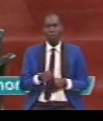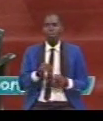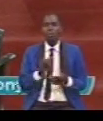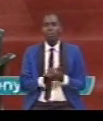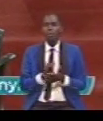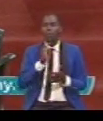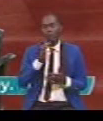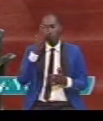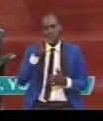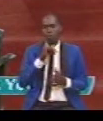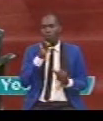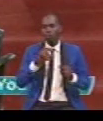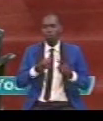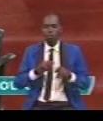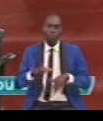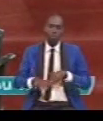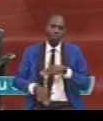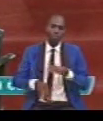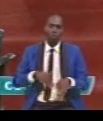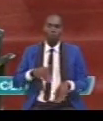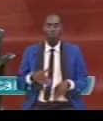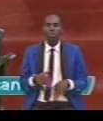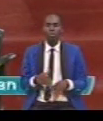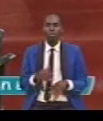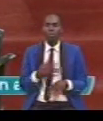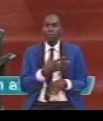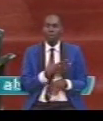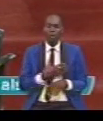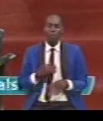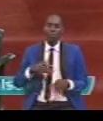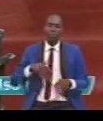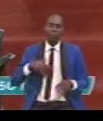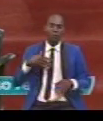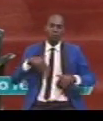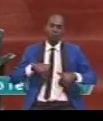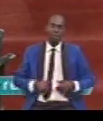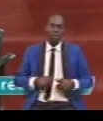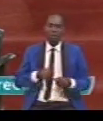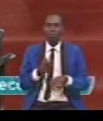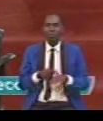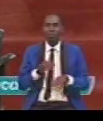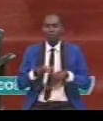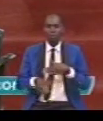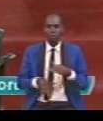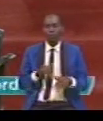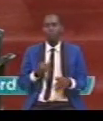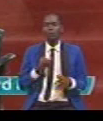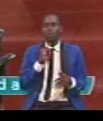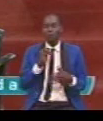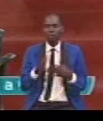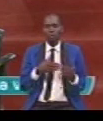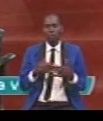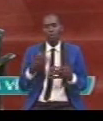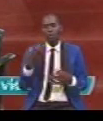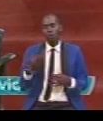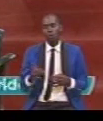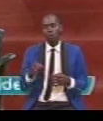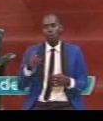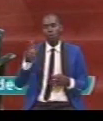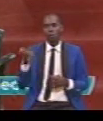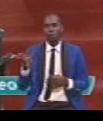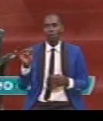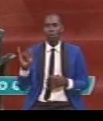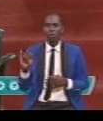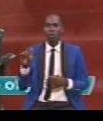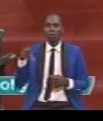unable to walk and he was feeling this easy fatigability every time he's walking. So that's a case of hypertensive nephropathy. Thank you.